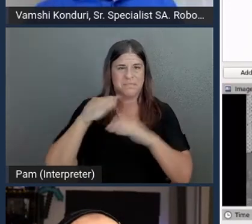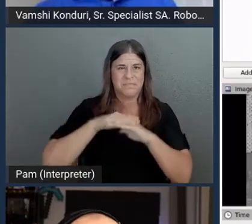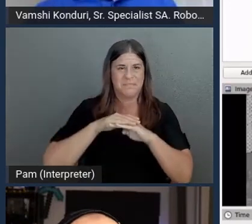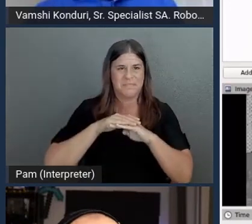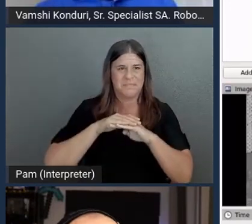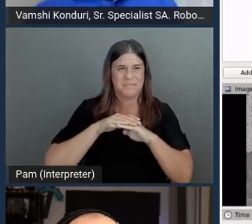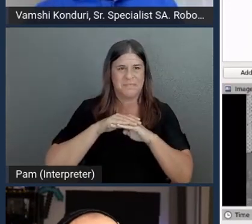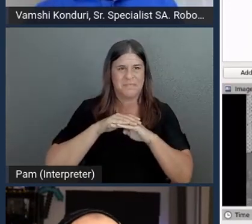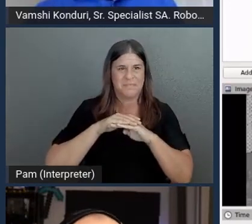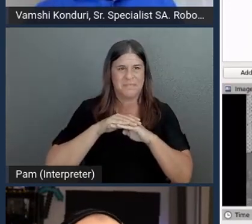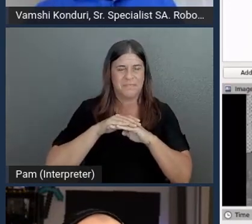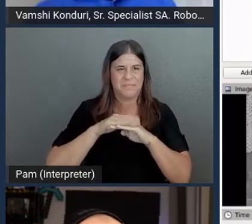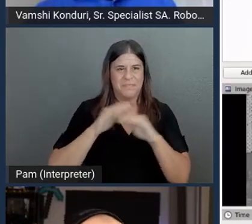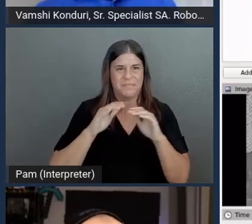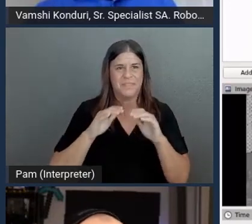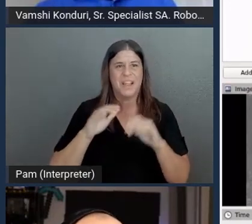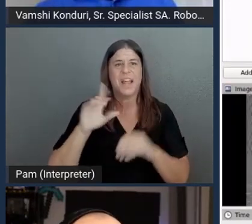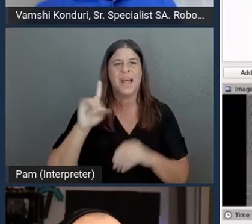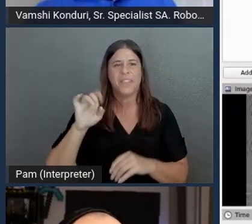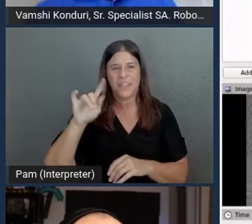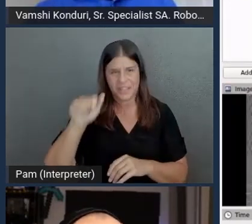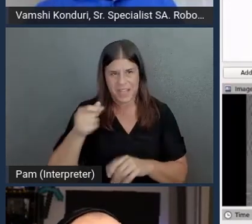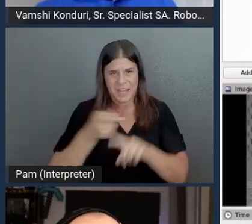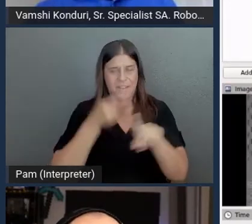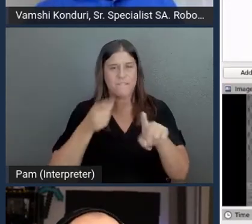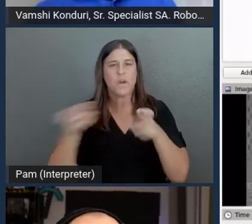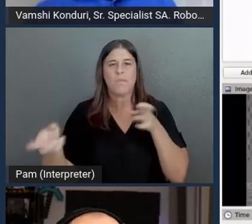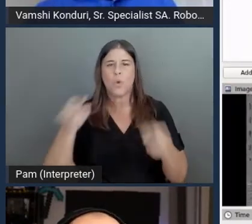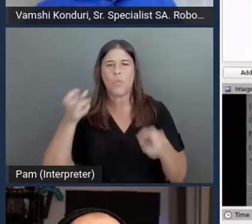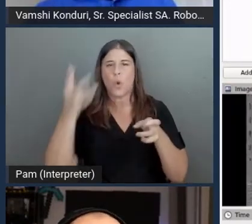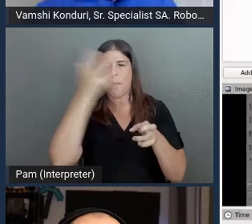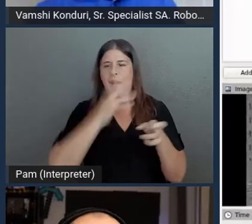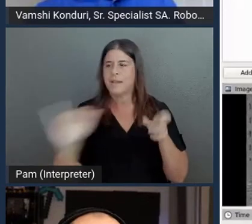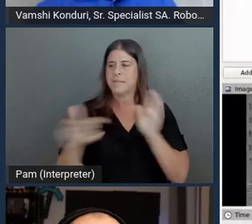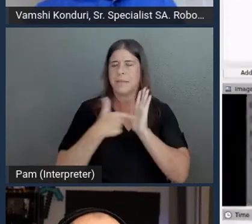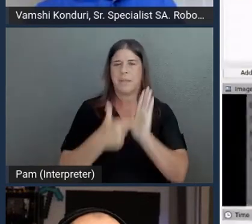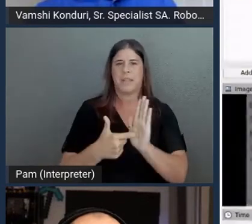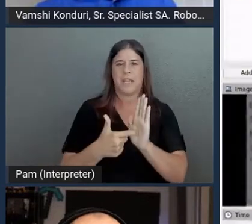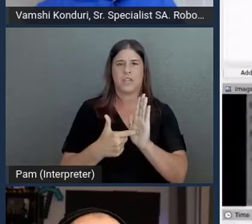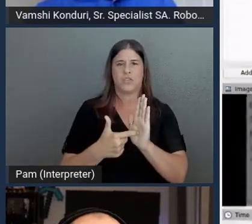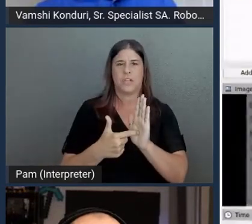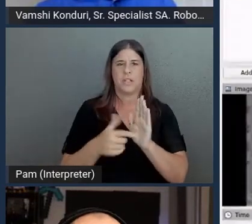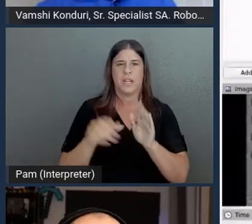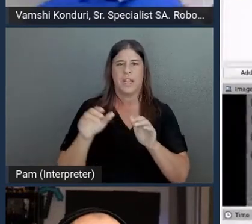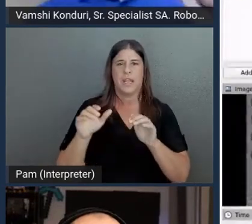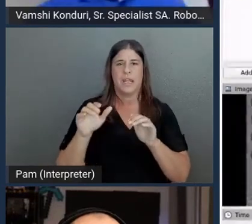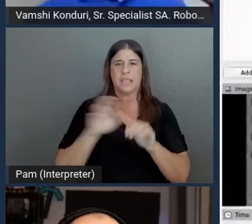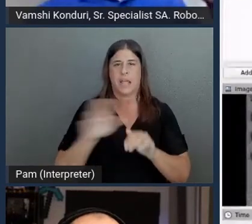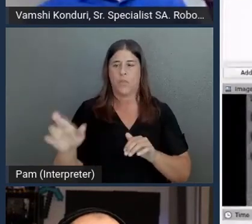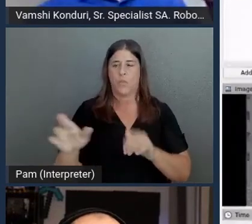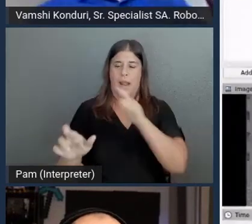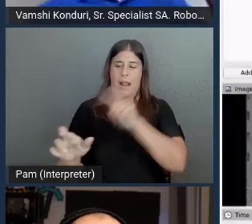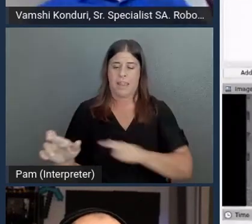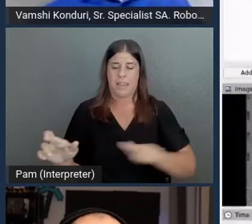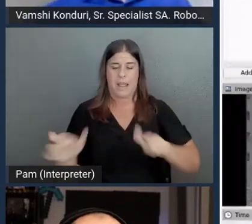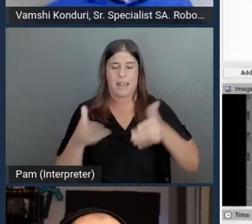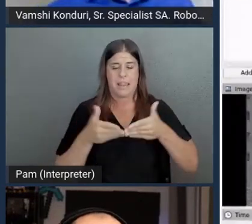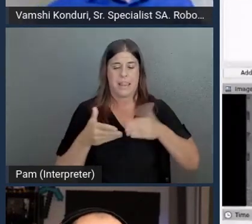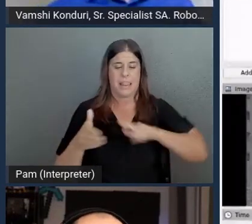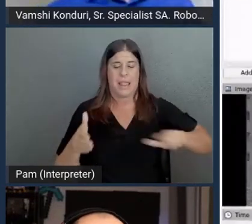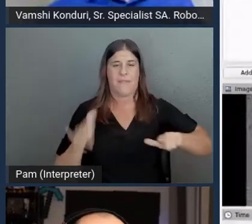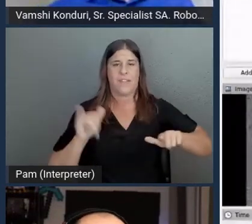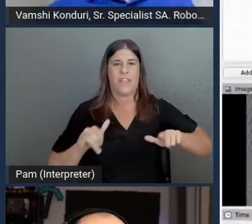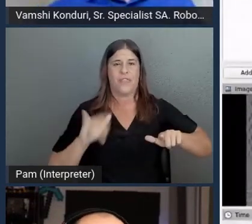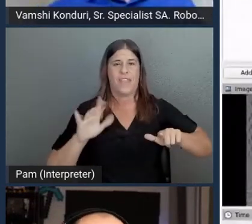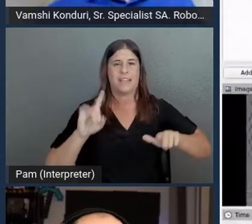Yeah. the data from the robot simulation as it is running live. On the bottom left, that's the perception, that's the data from